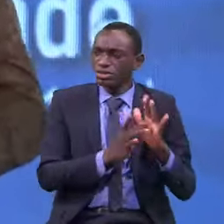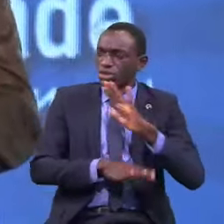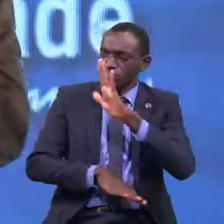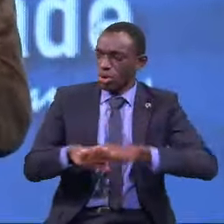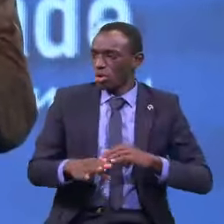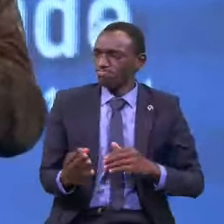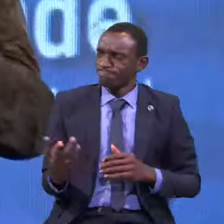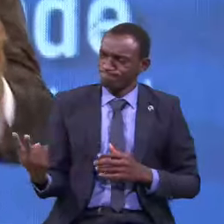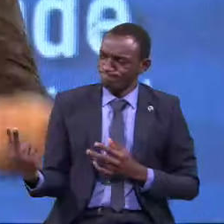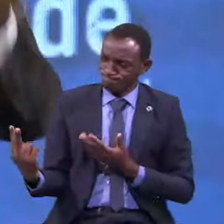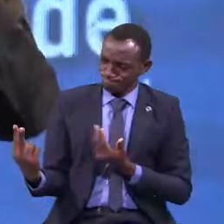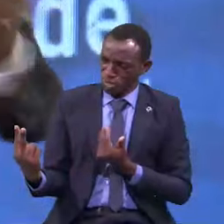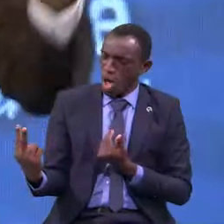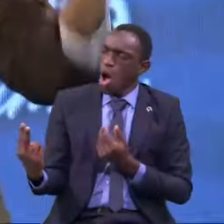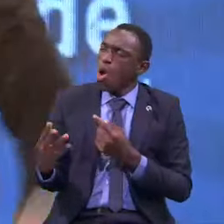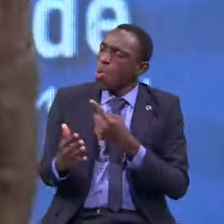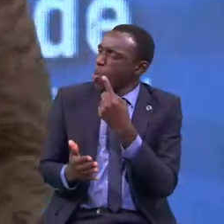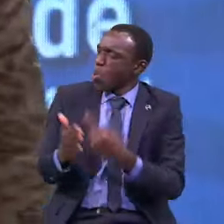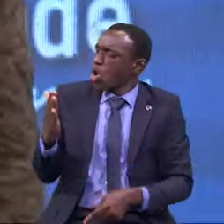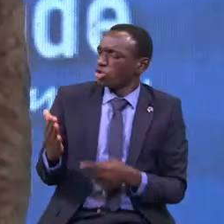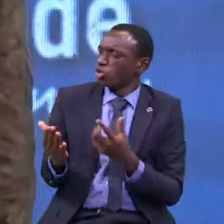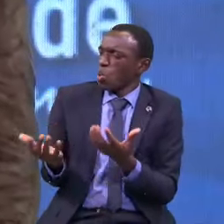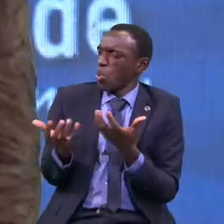ye that I shall do unto you.